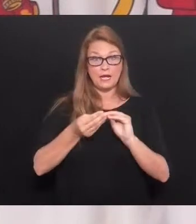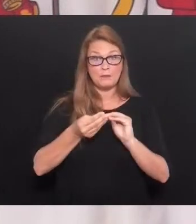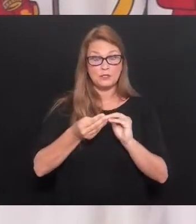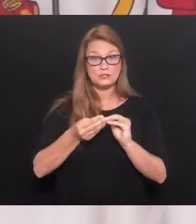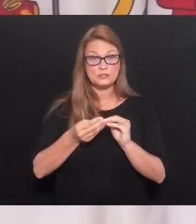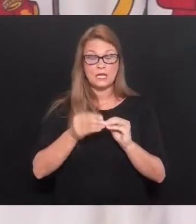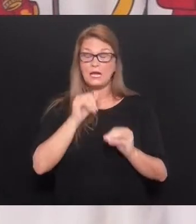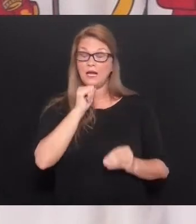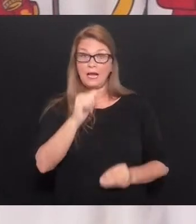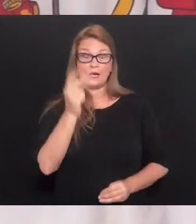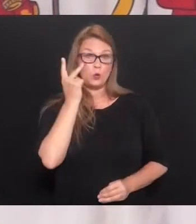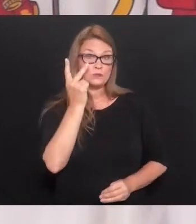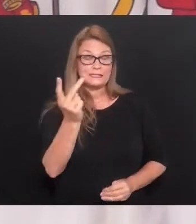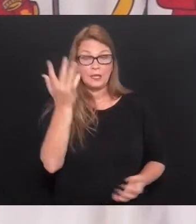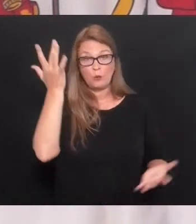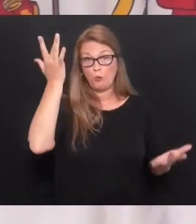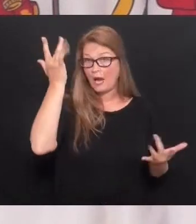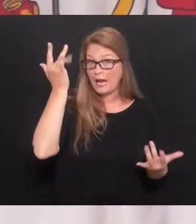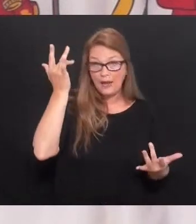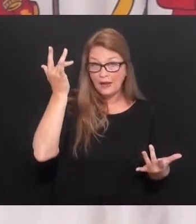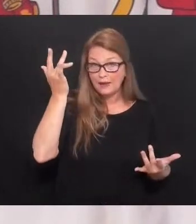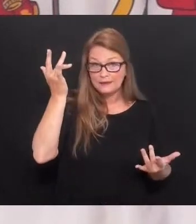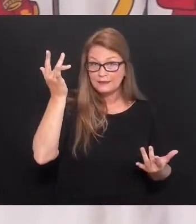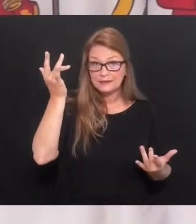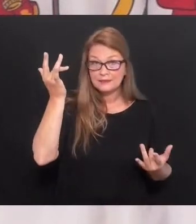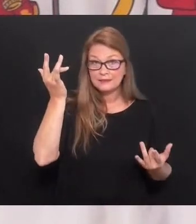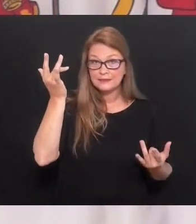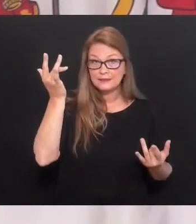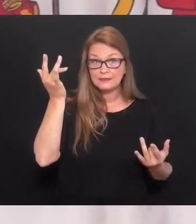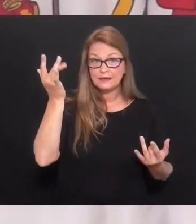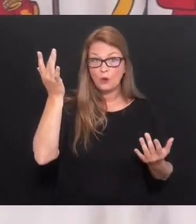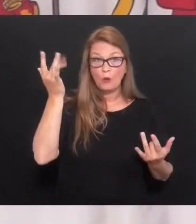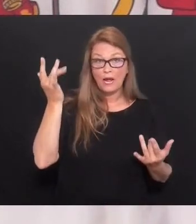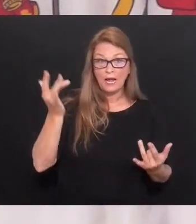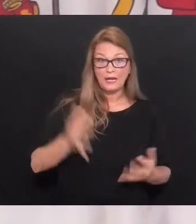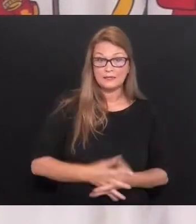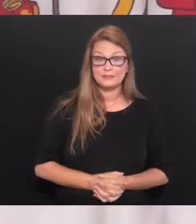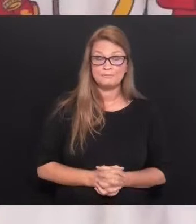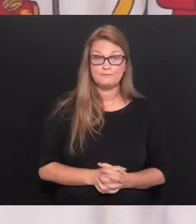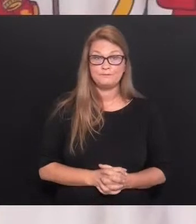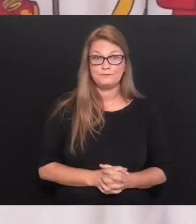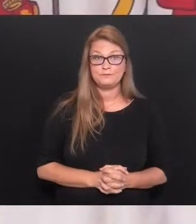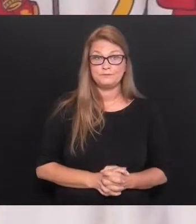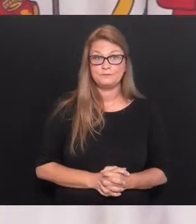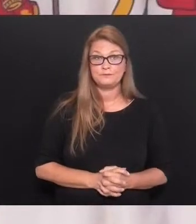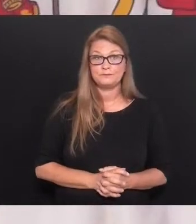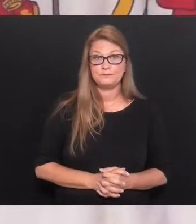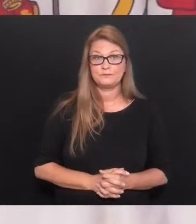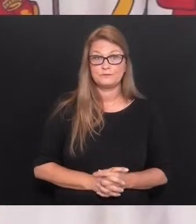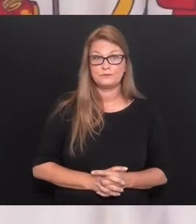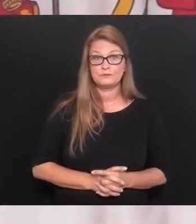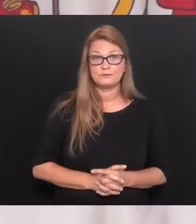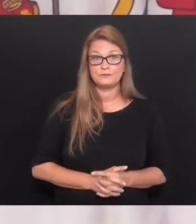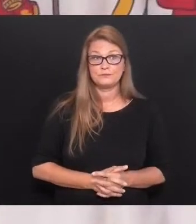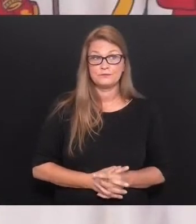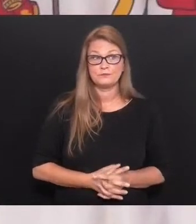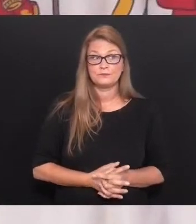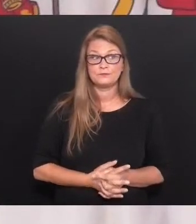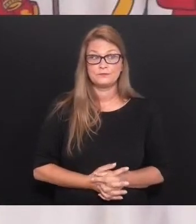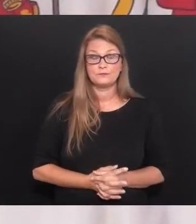see why in the world. I don't get it again, but if I'm